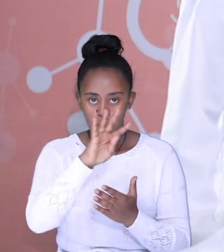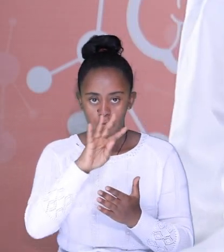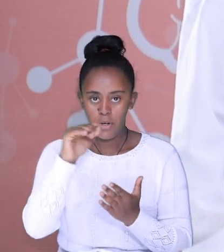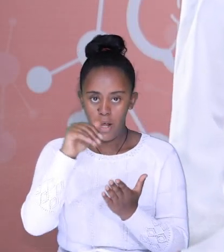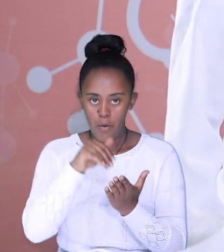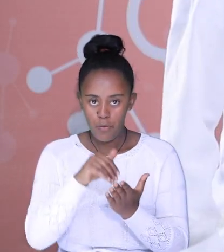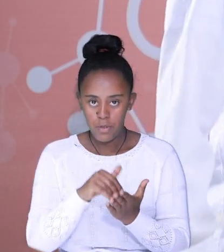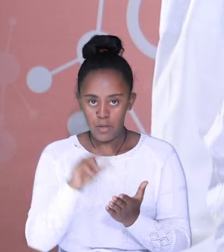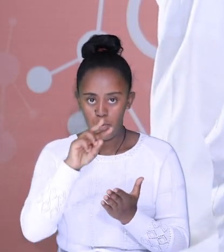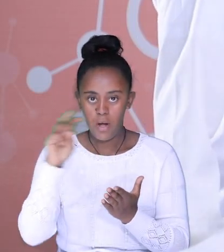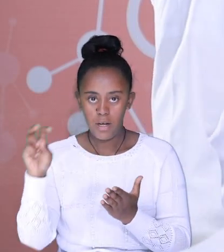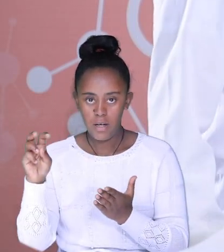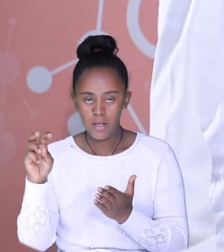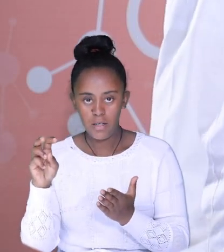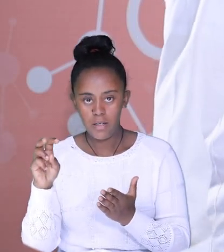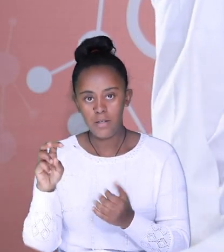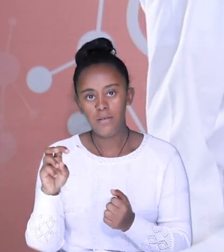4,200